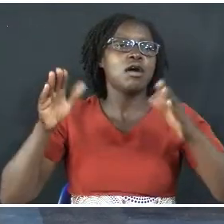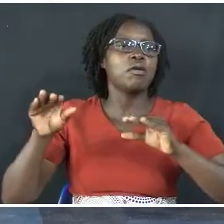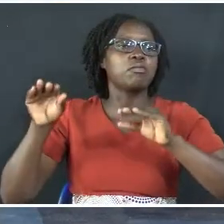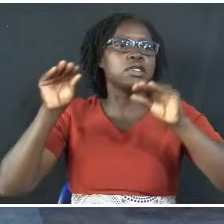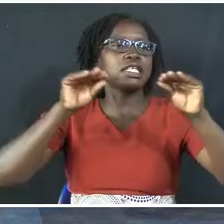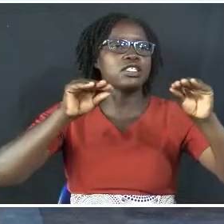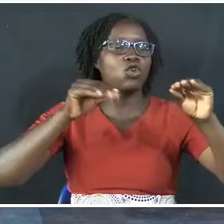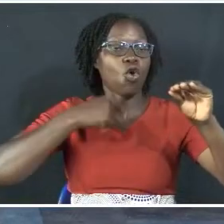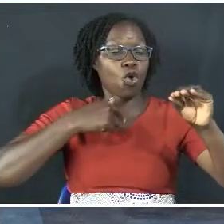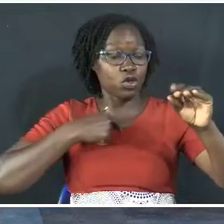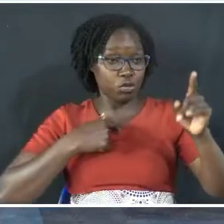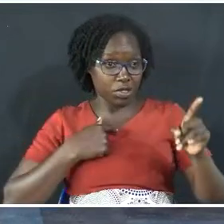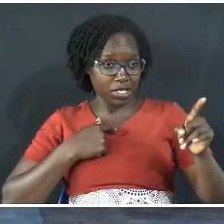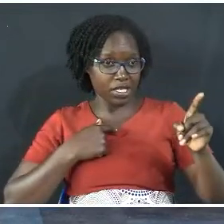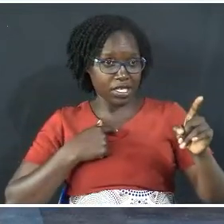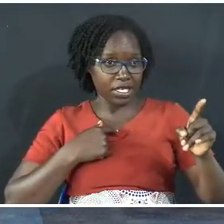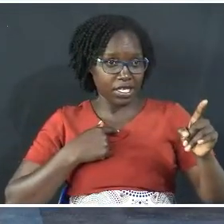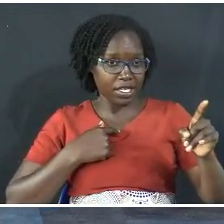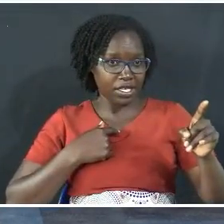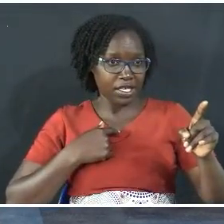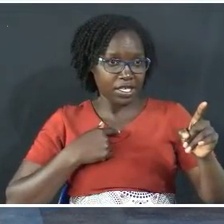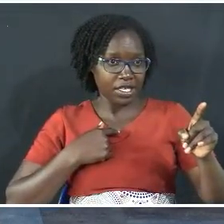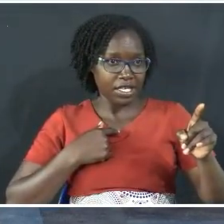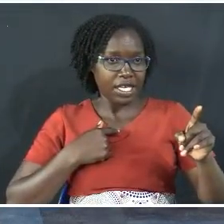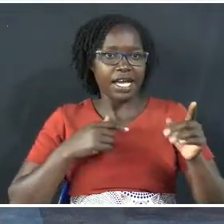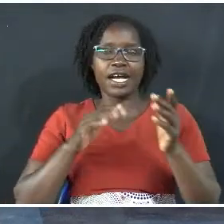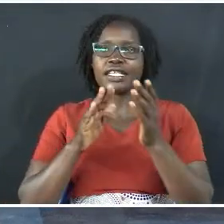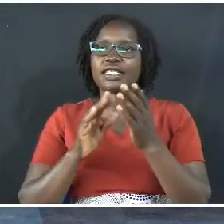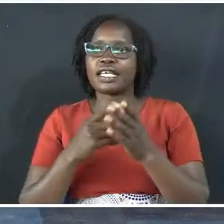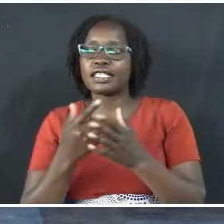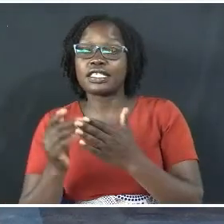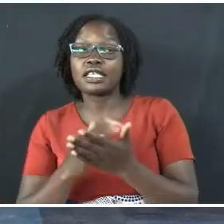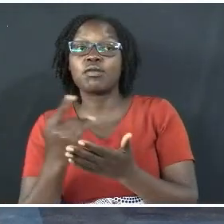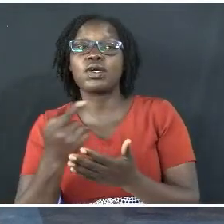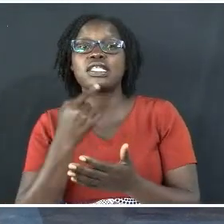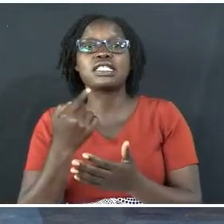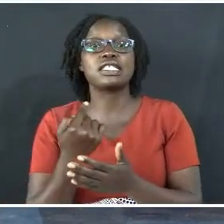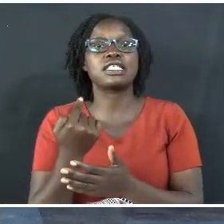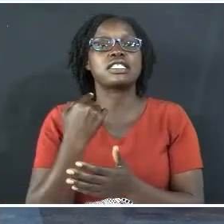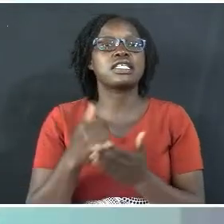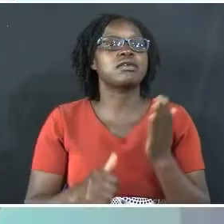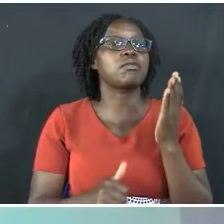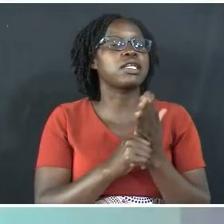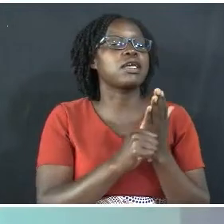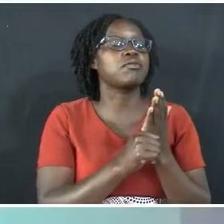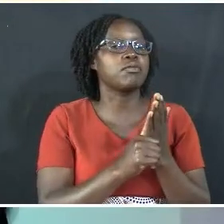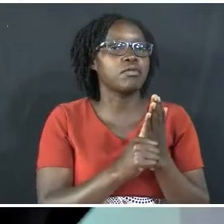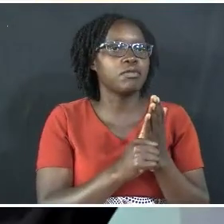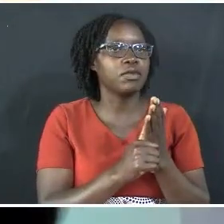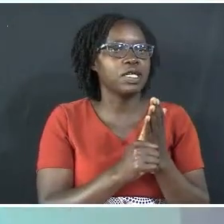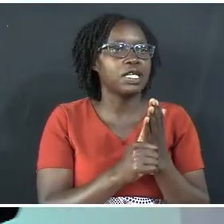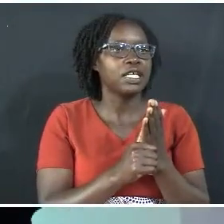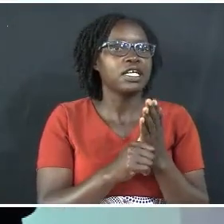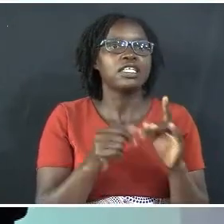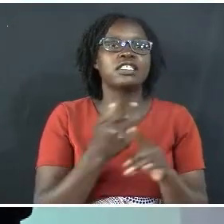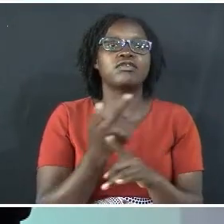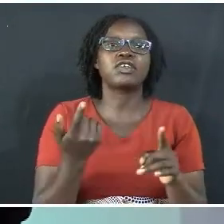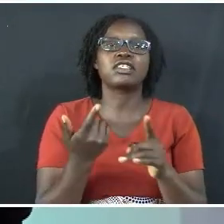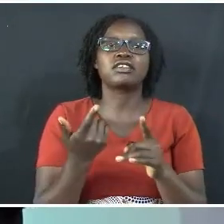me. Paulus, as someone said yesterday, you know, my name has different